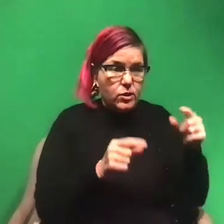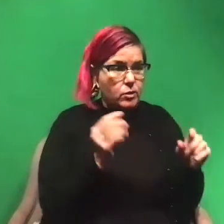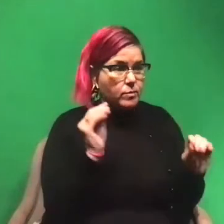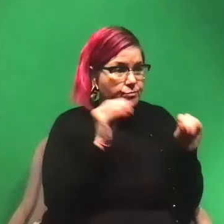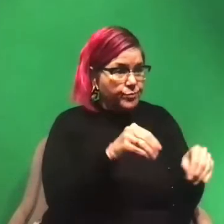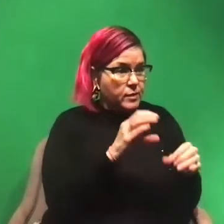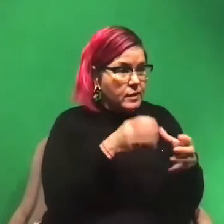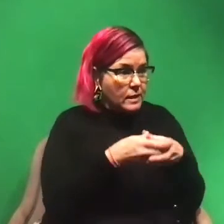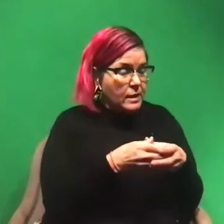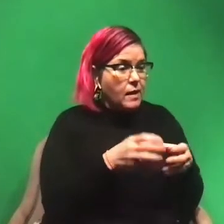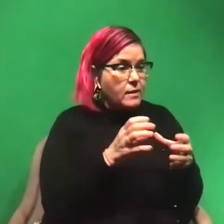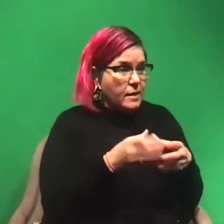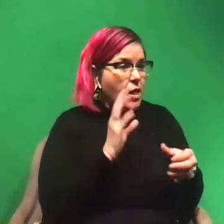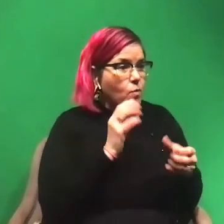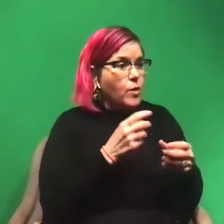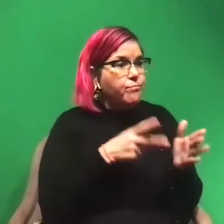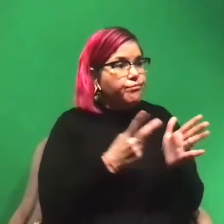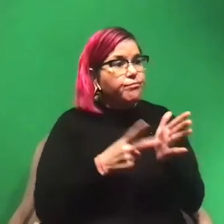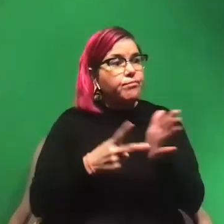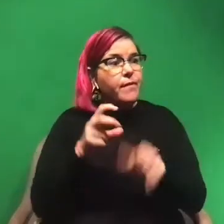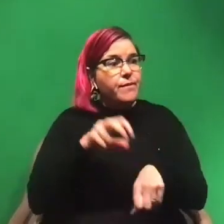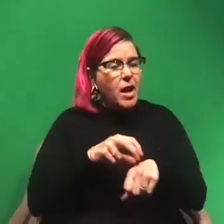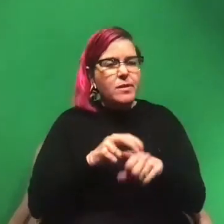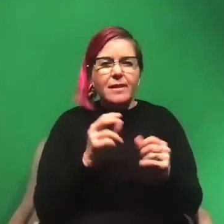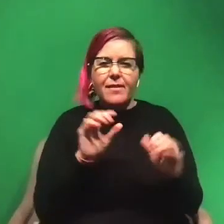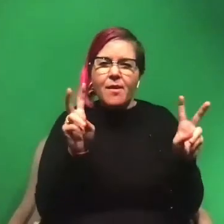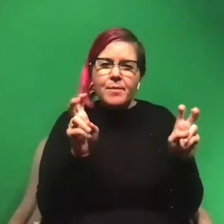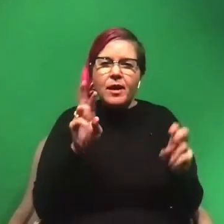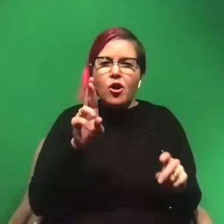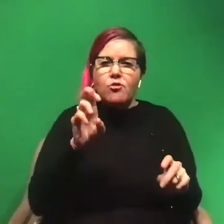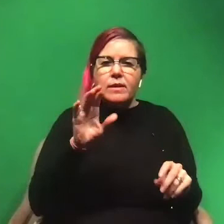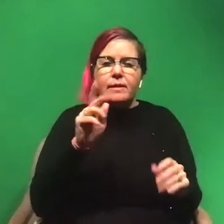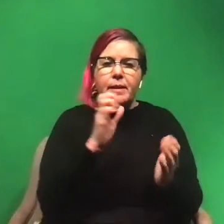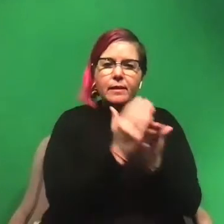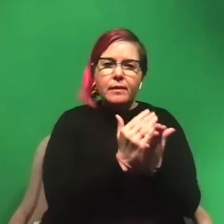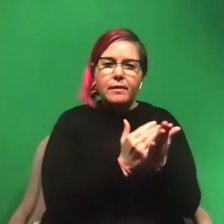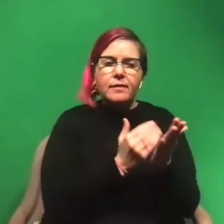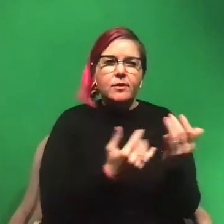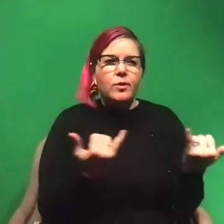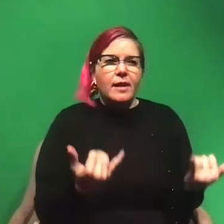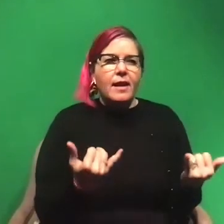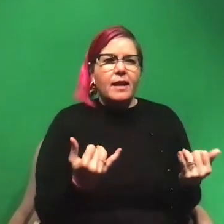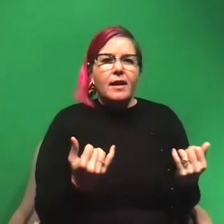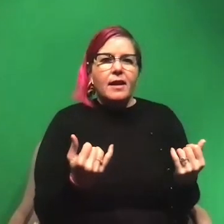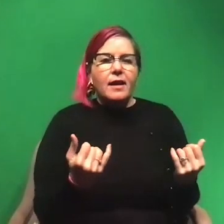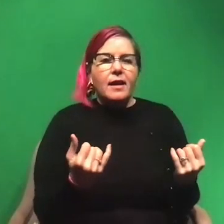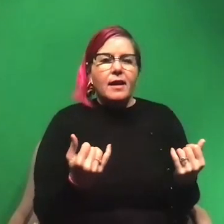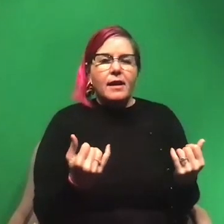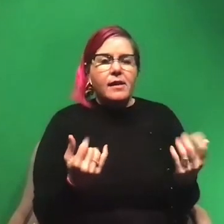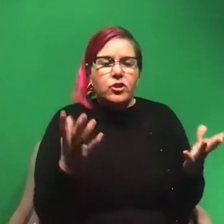the cell will produce virus because you gave it the recipe. And to me, that is still this day, I'm like, it is just so fascinating that you can just